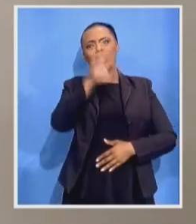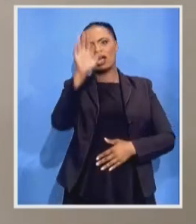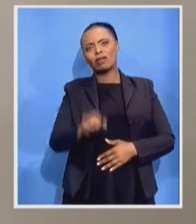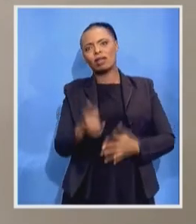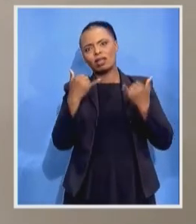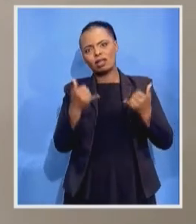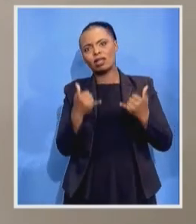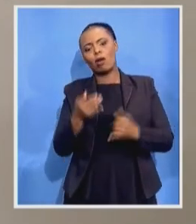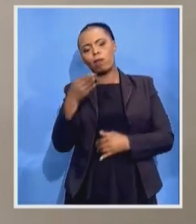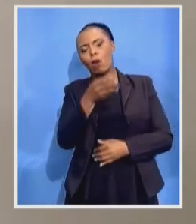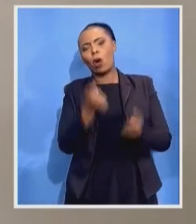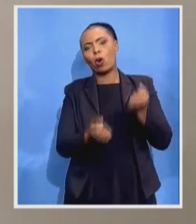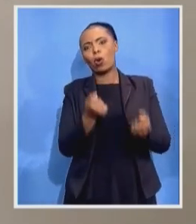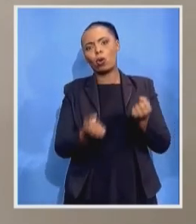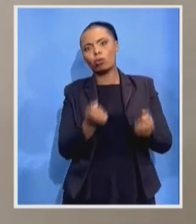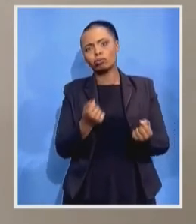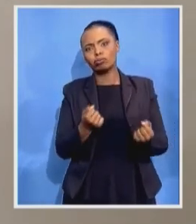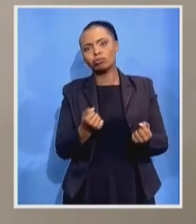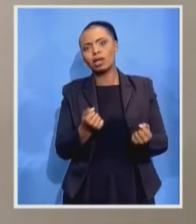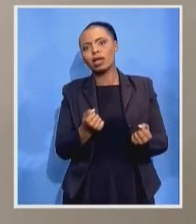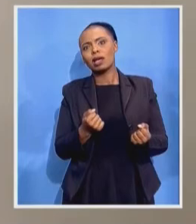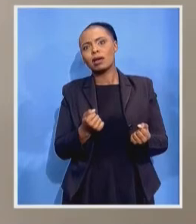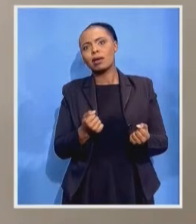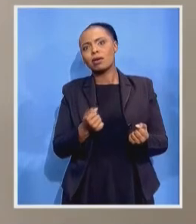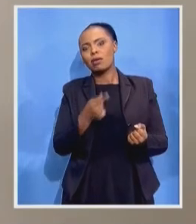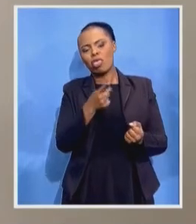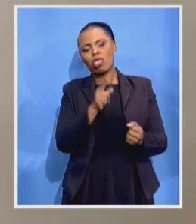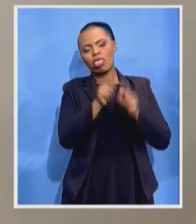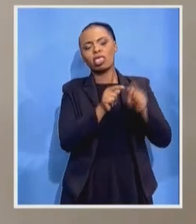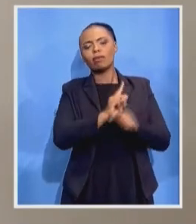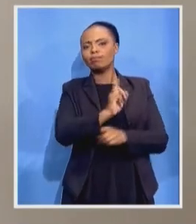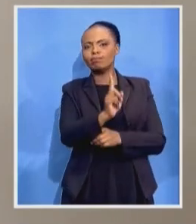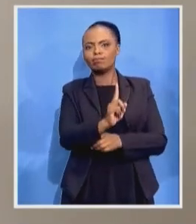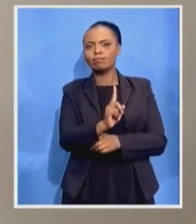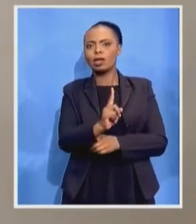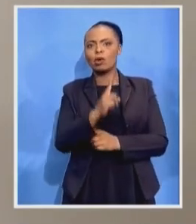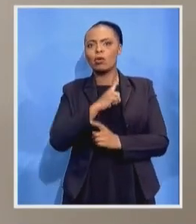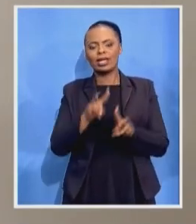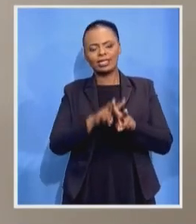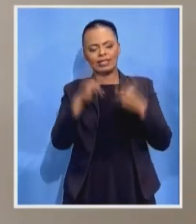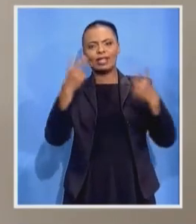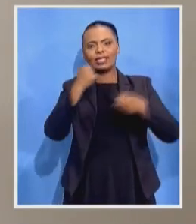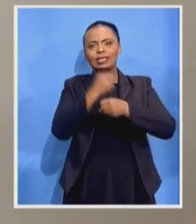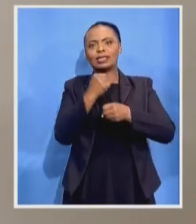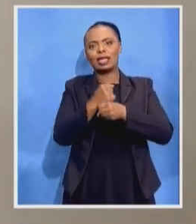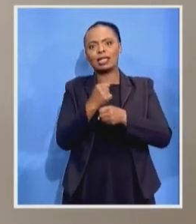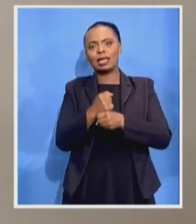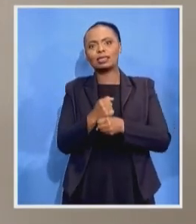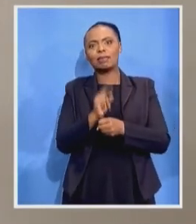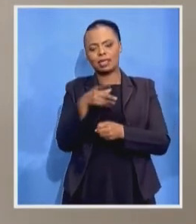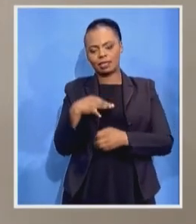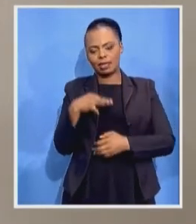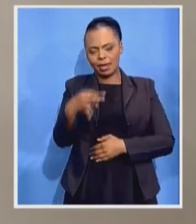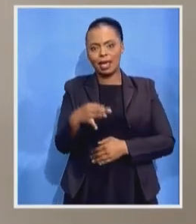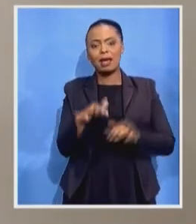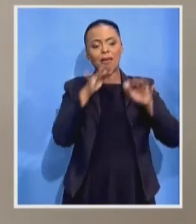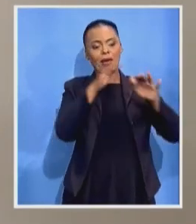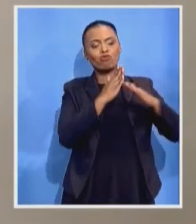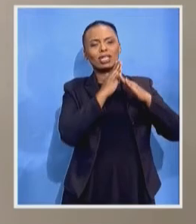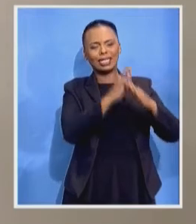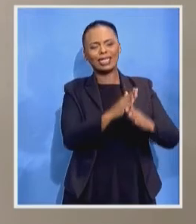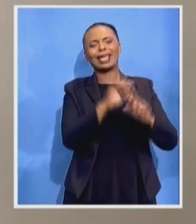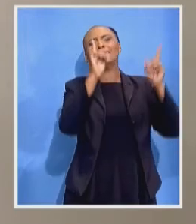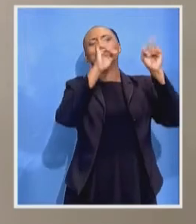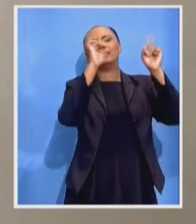in principle why a different standard must apply. The public protector, especially also both the office